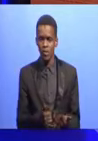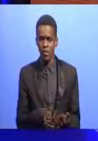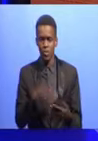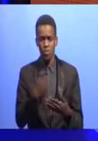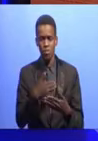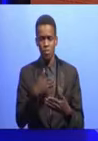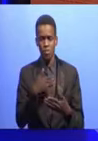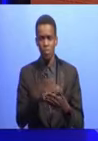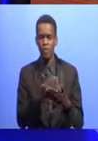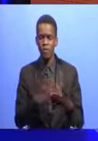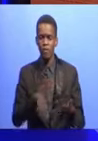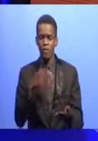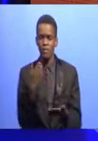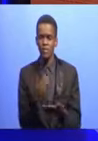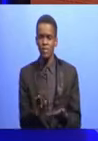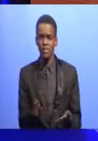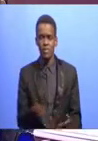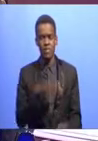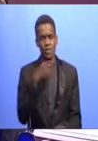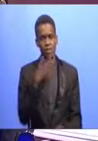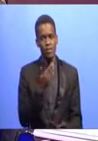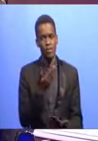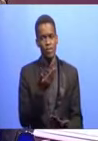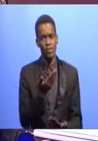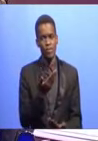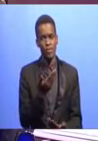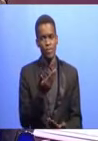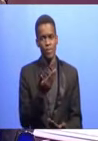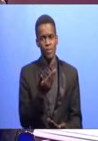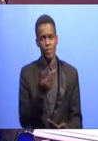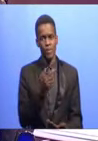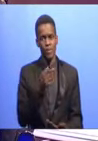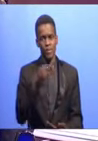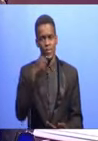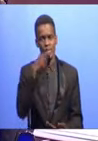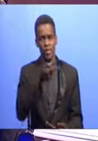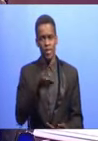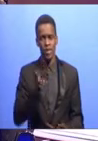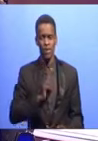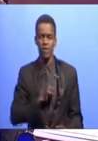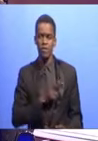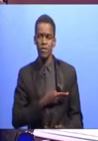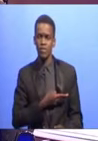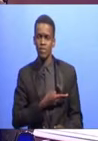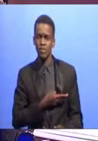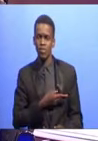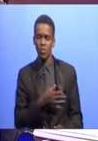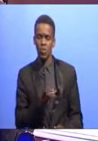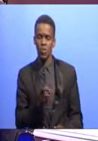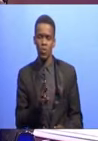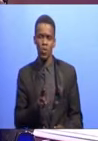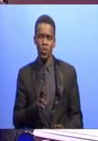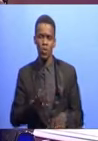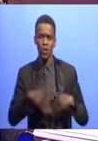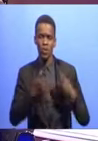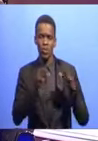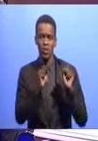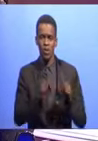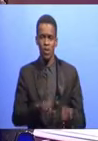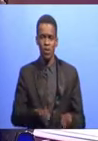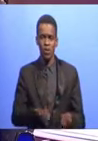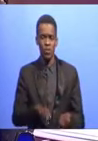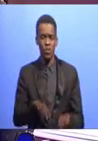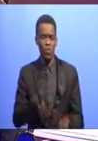ha mantla re kgaogana ka nthla ya gore re reassure batswana kana le ha ke sa re ba reassure ke re re tlogele batswana ka molaetso a